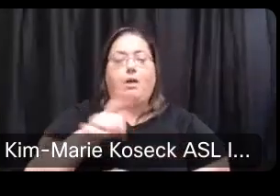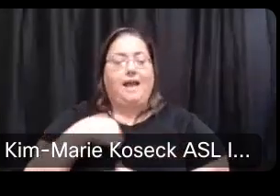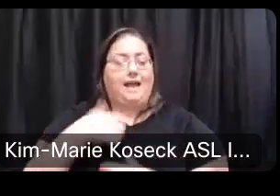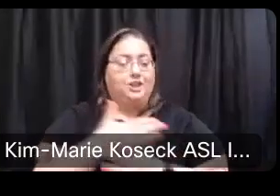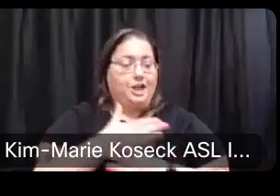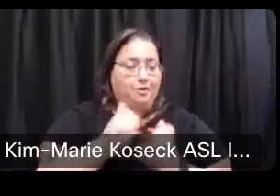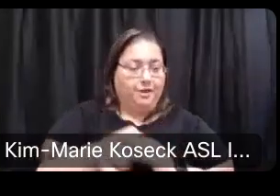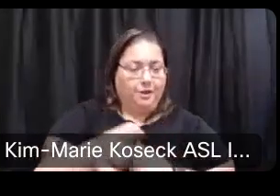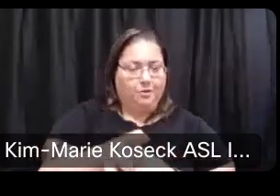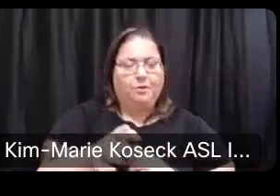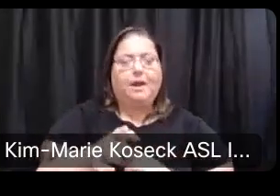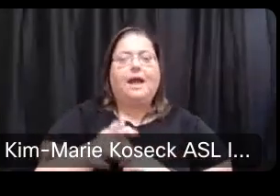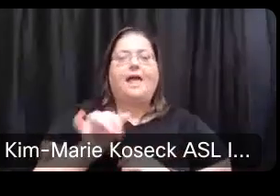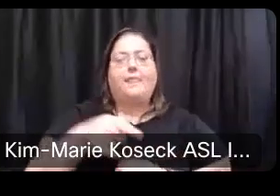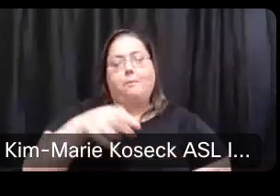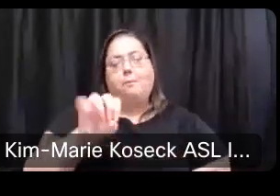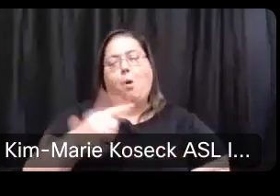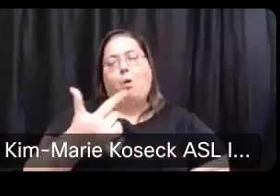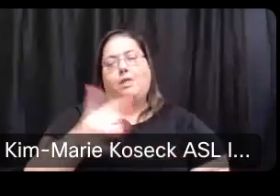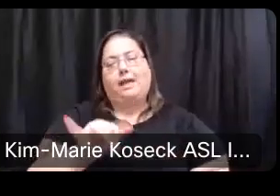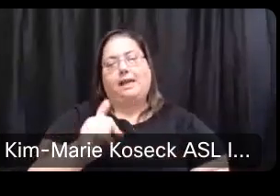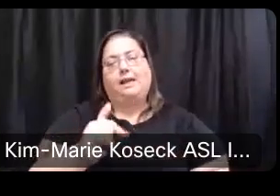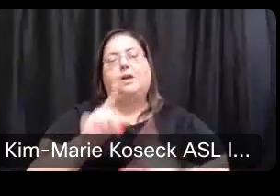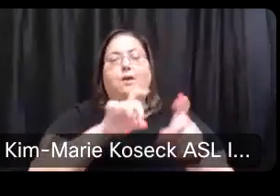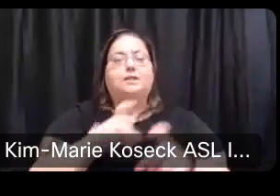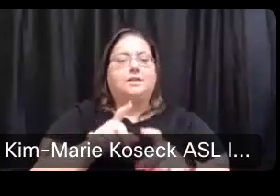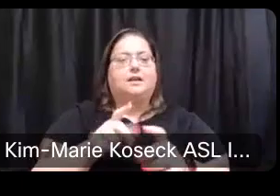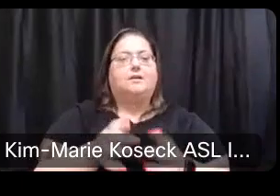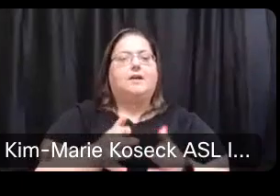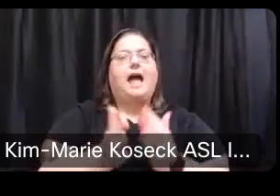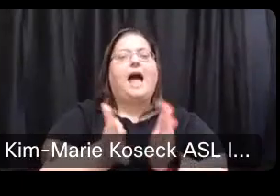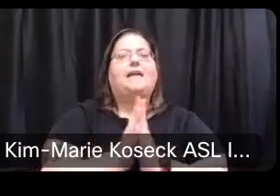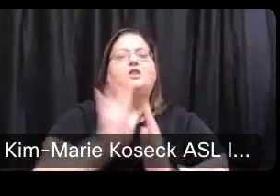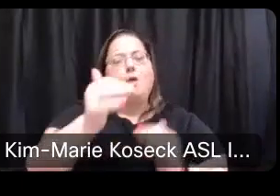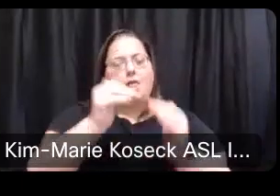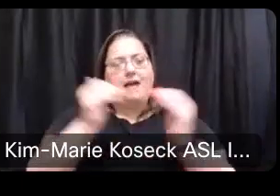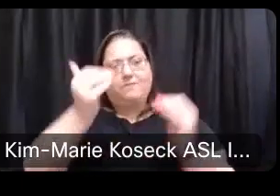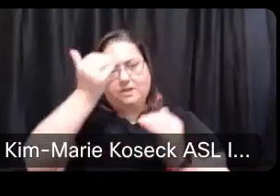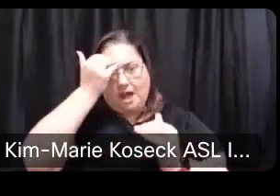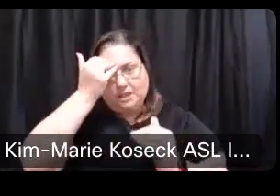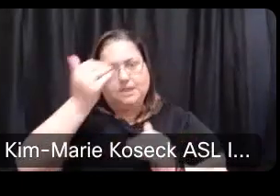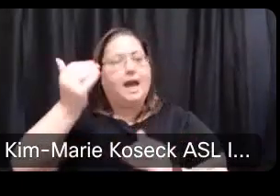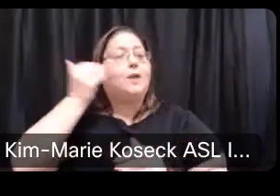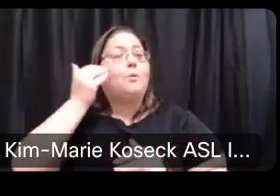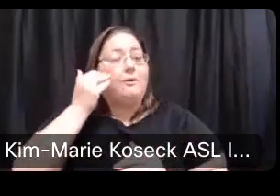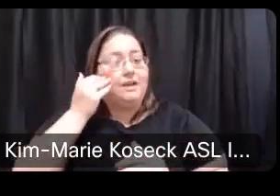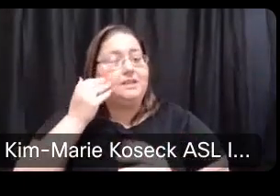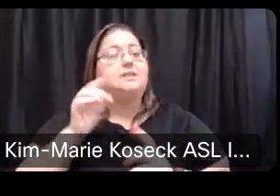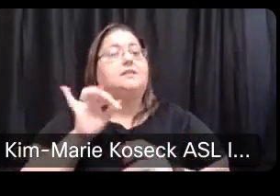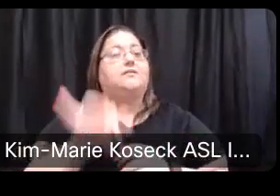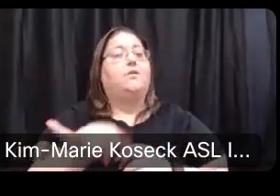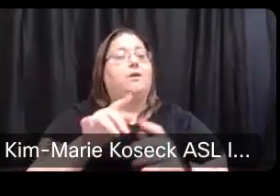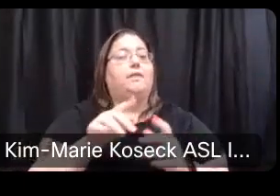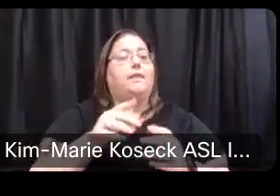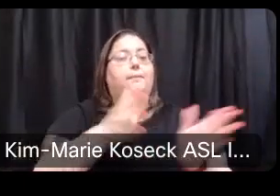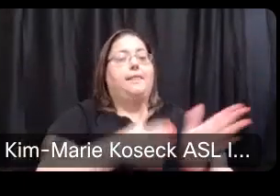evening, and also back to that polling question where we asked for your level of knowledge and awareness of some of our programs here at the Office of